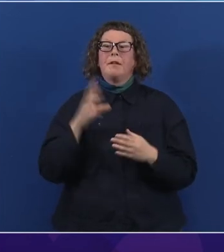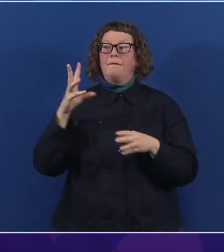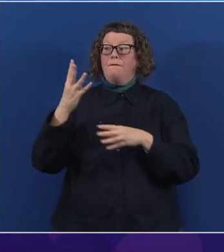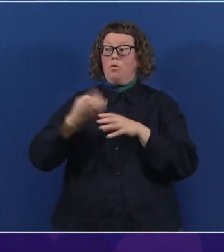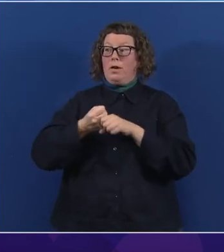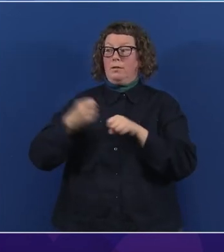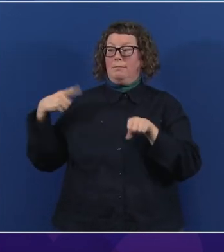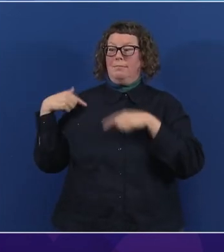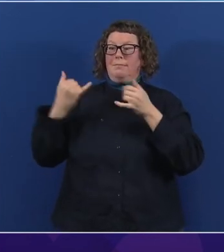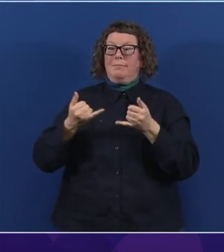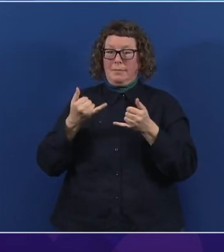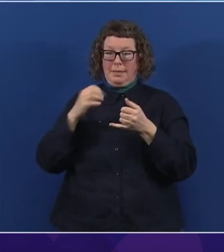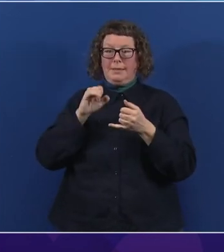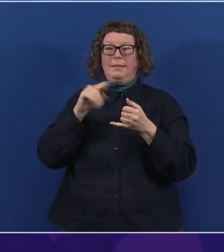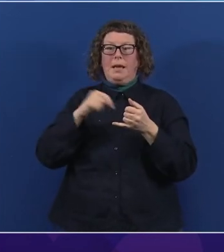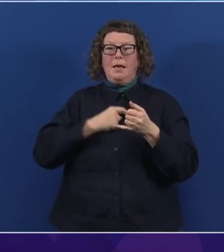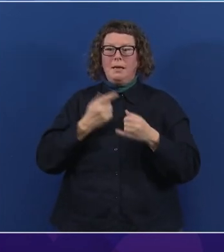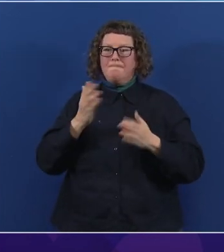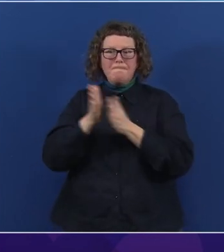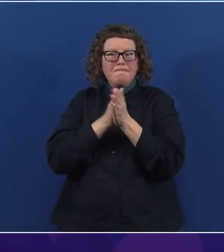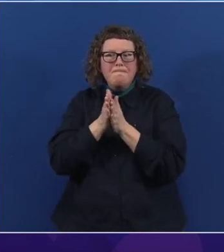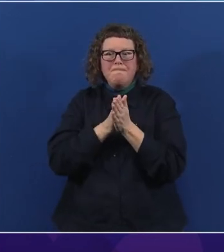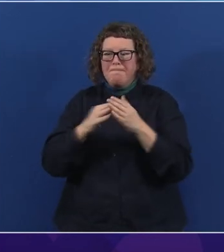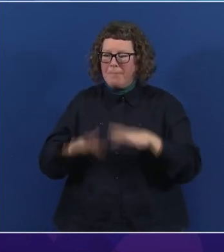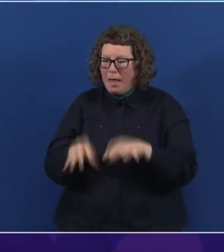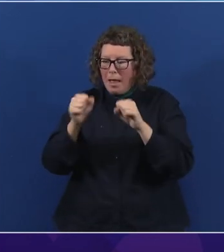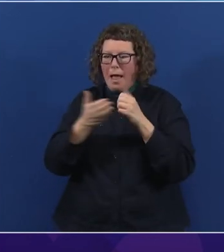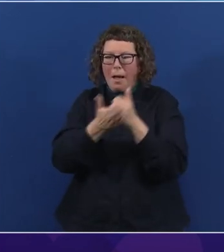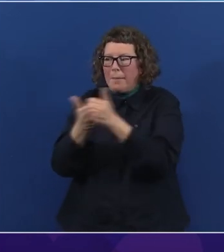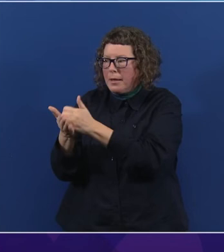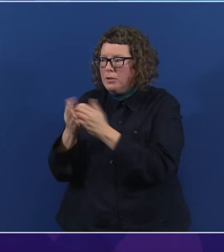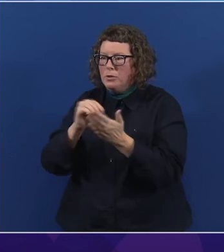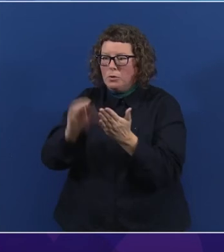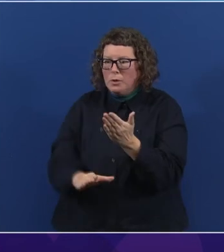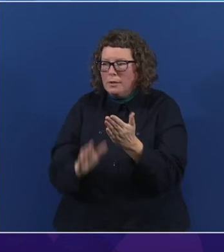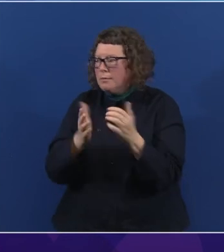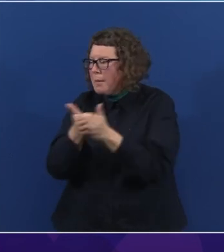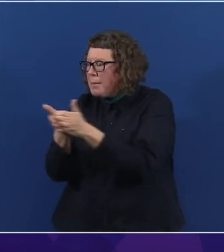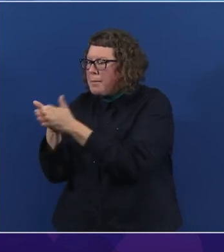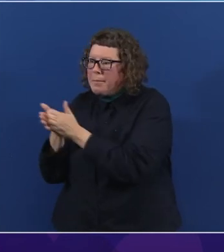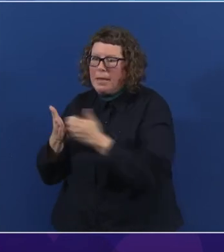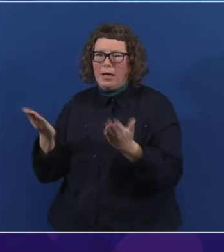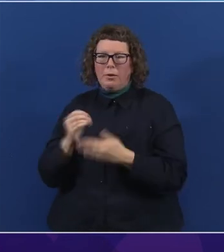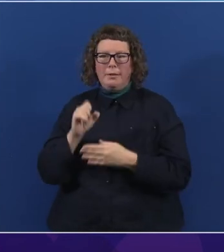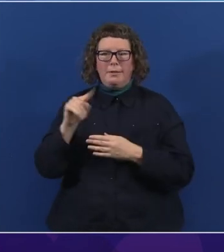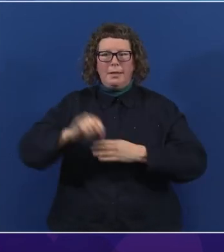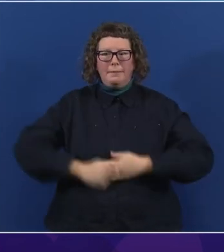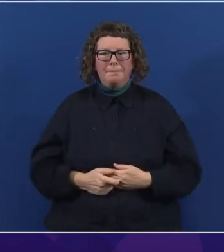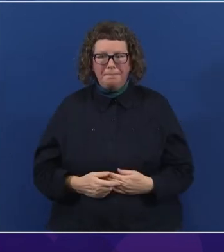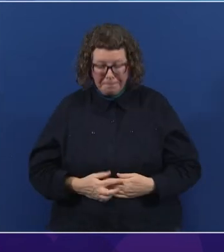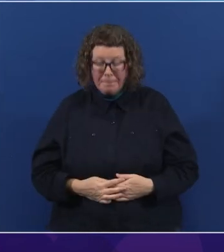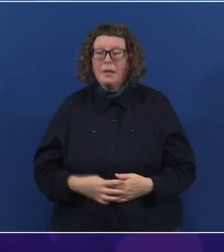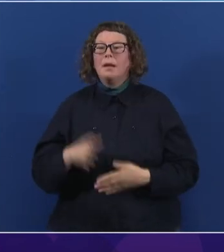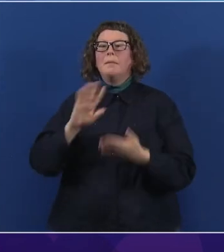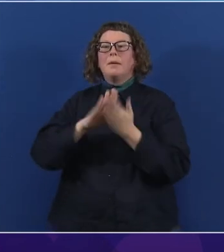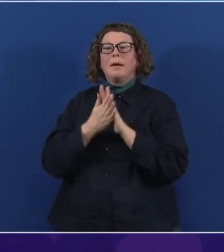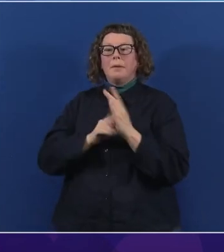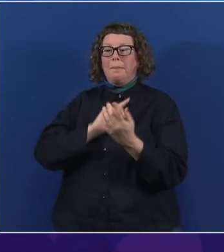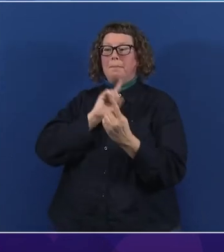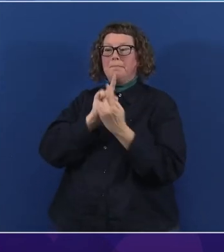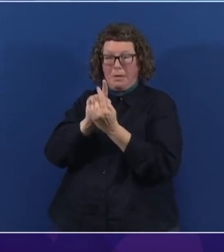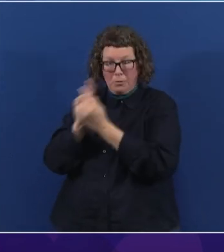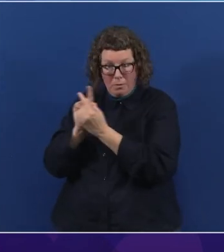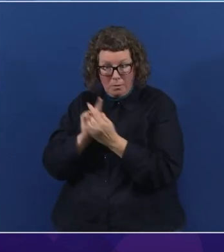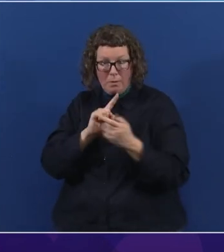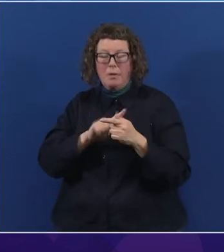SAIT, he became passionate about helping other students and making a difference in their lives. Charleston became a peer mentor, a director